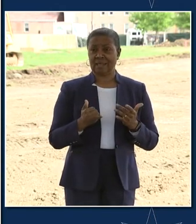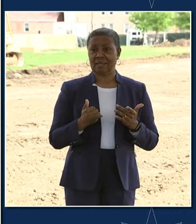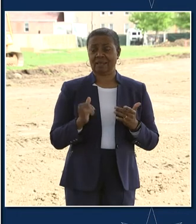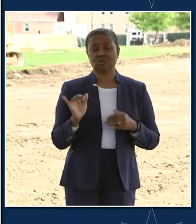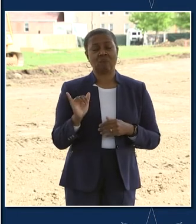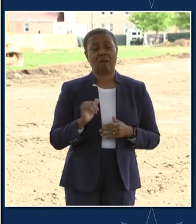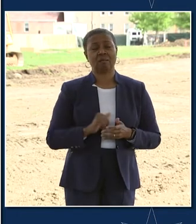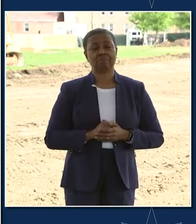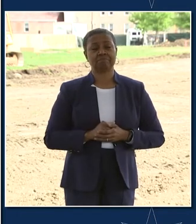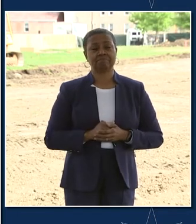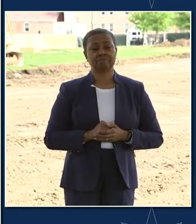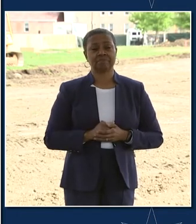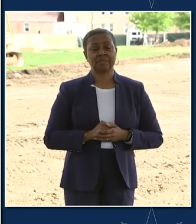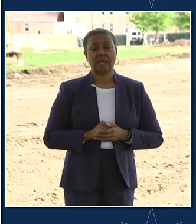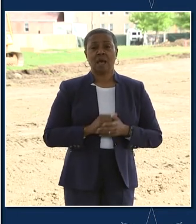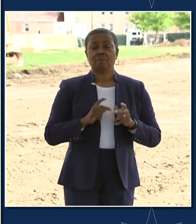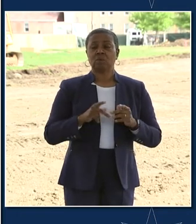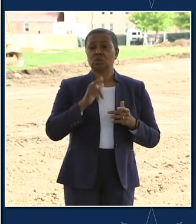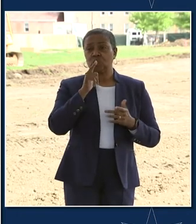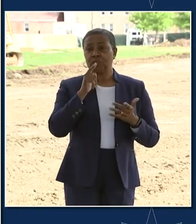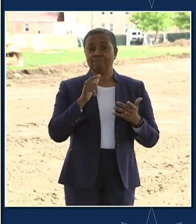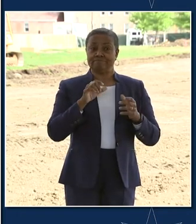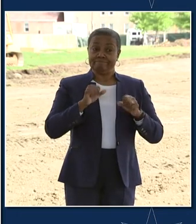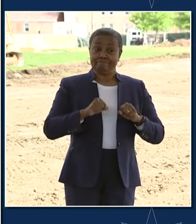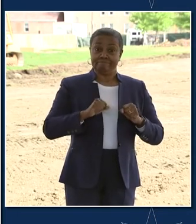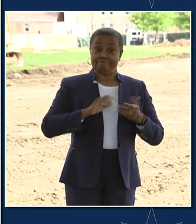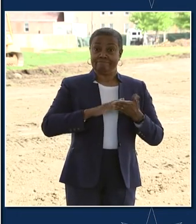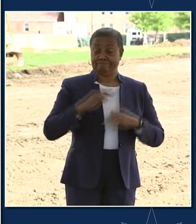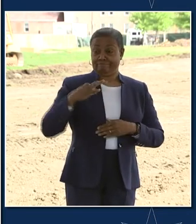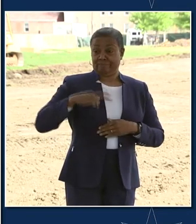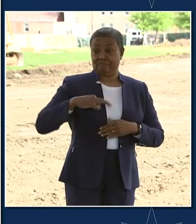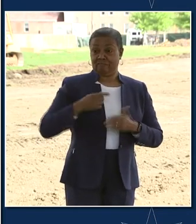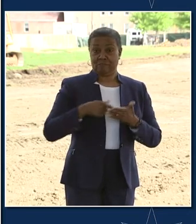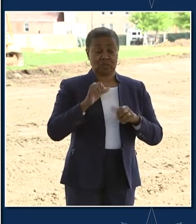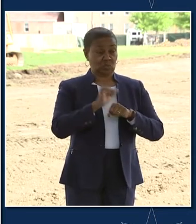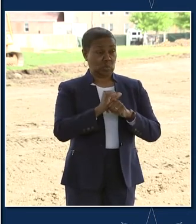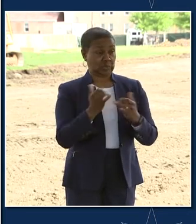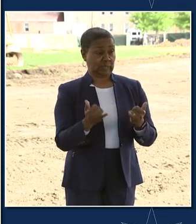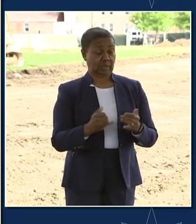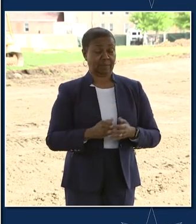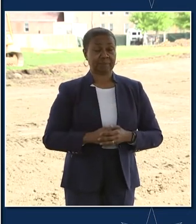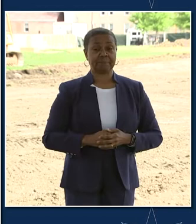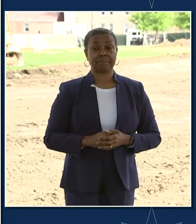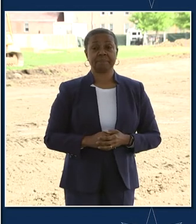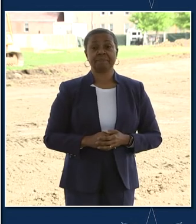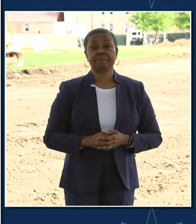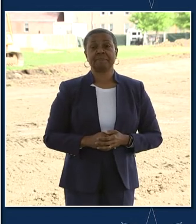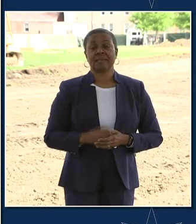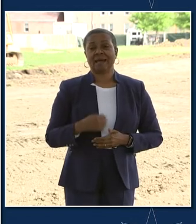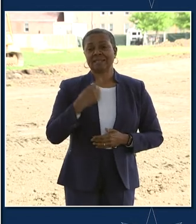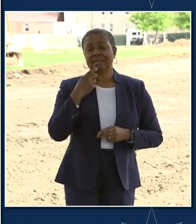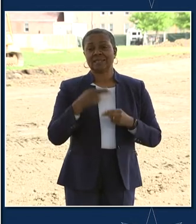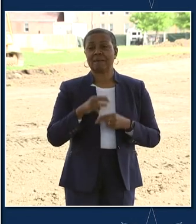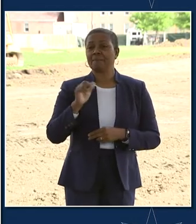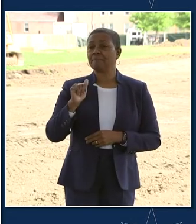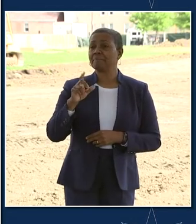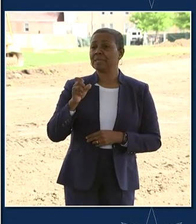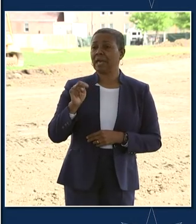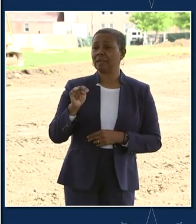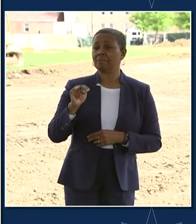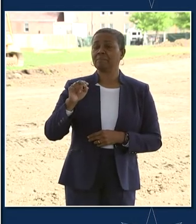well as someone who could have potentially have benefited from what we're doing here today. And I say his name, Adam